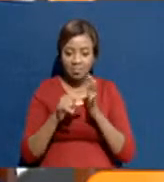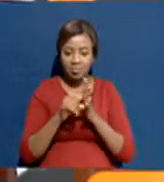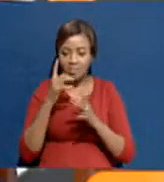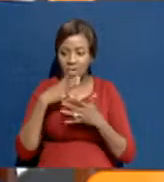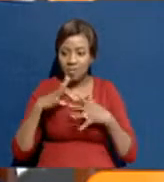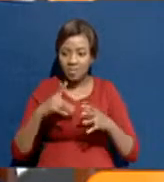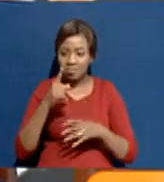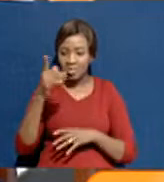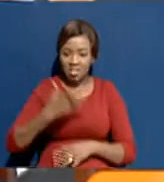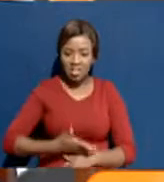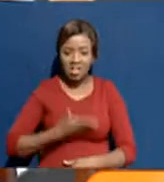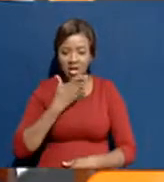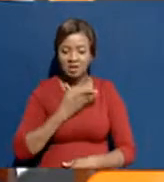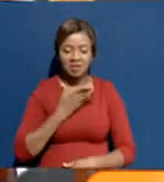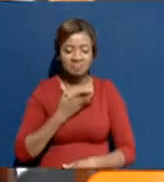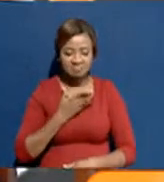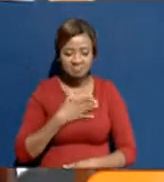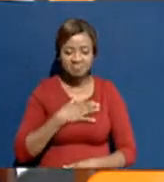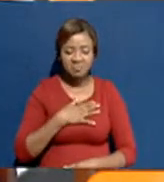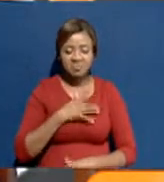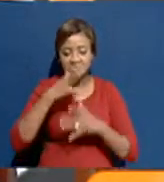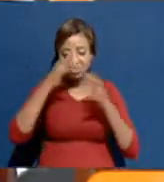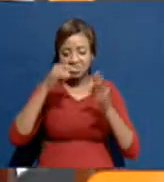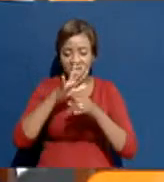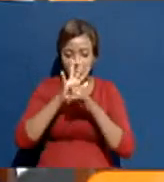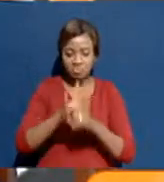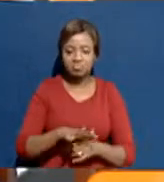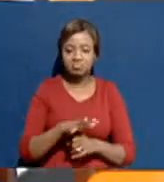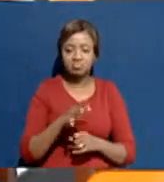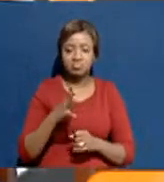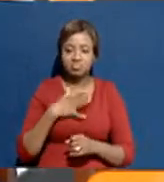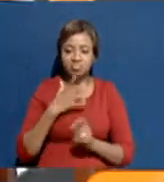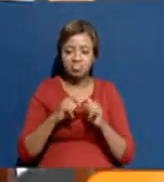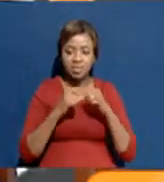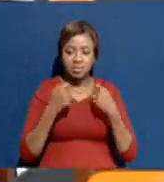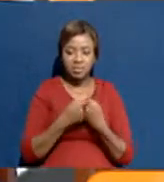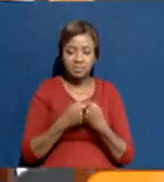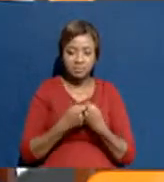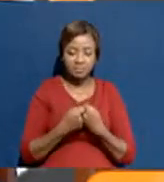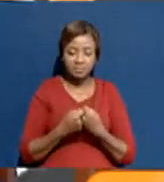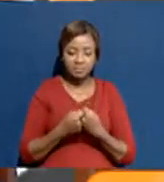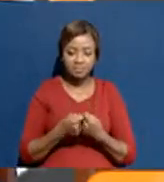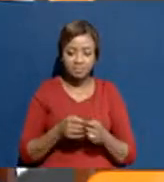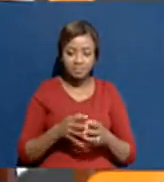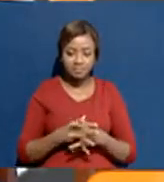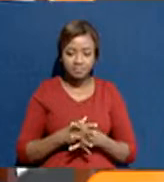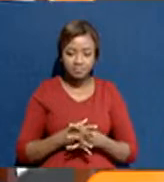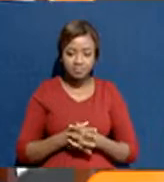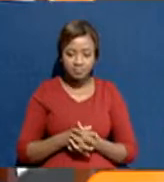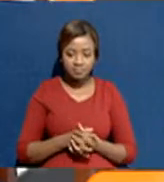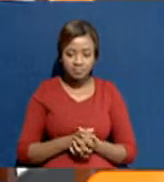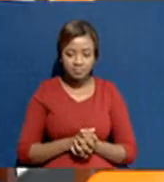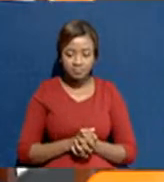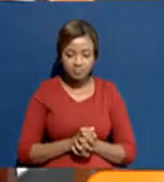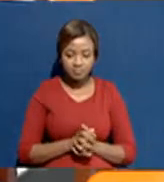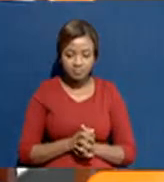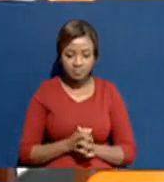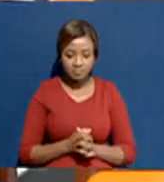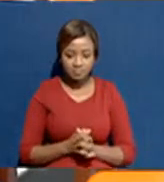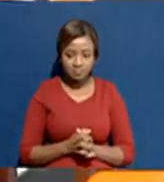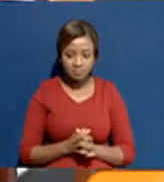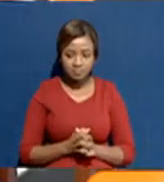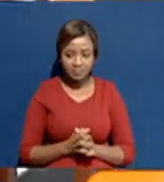with Uhuru for stealing the election, but they can't reach him because he's in government. He has the instruments of power and force. And